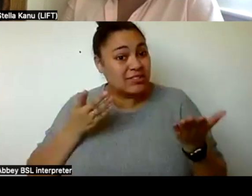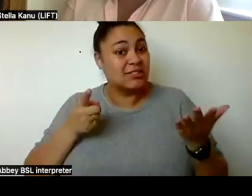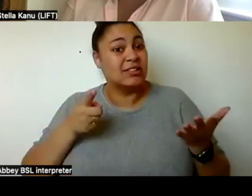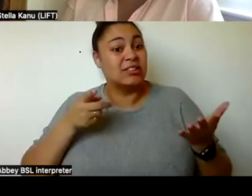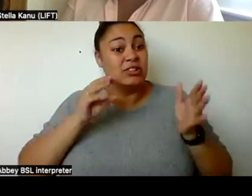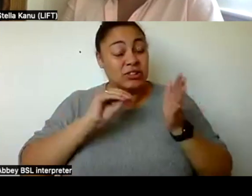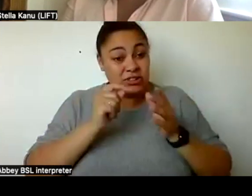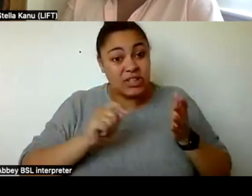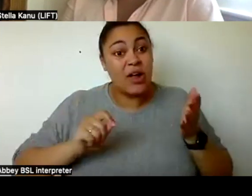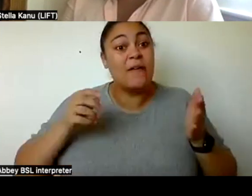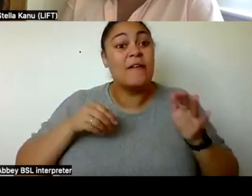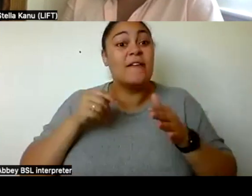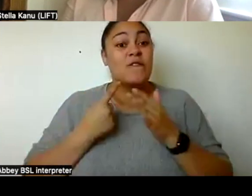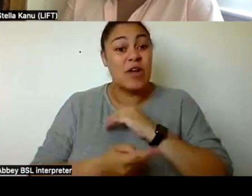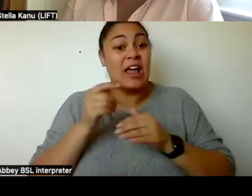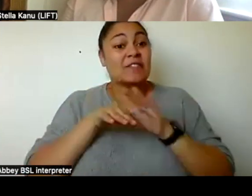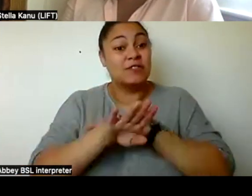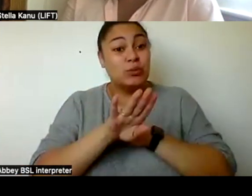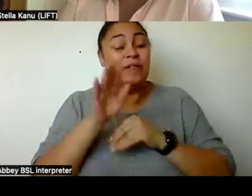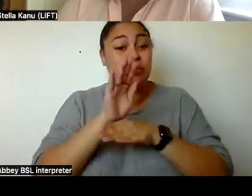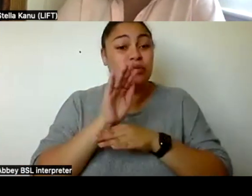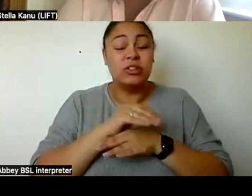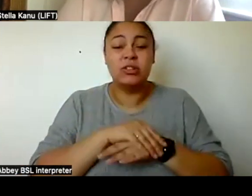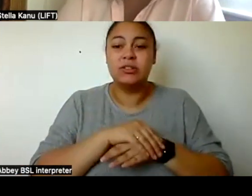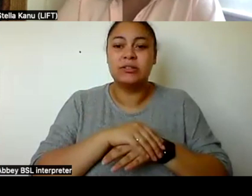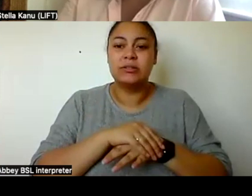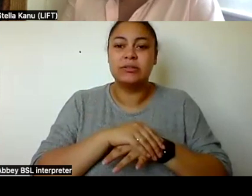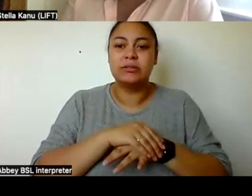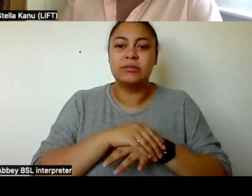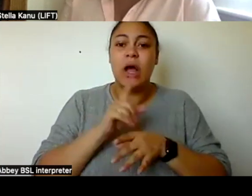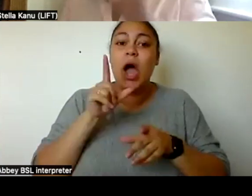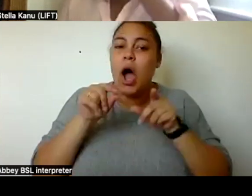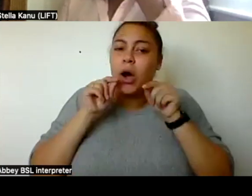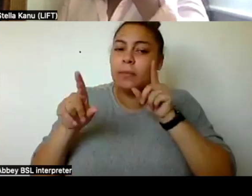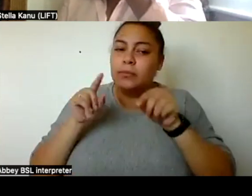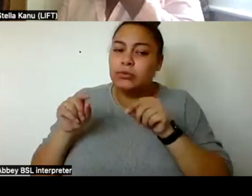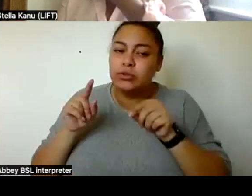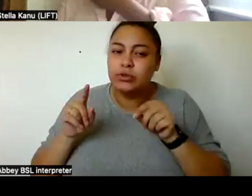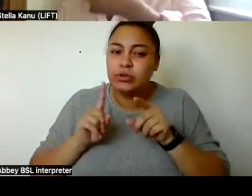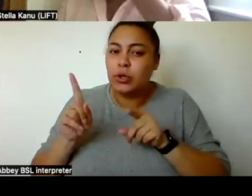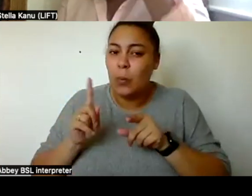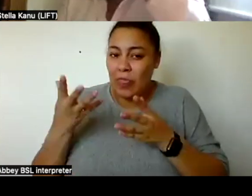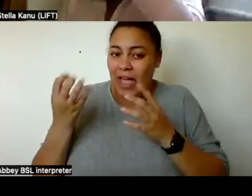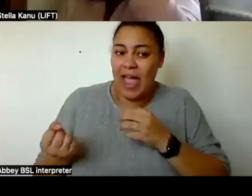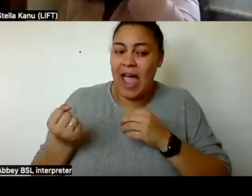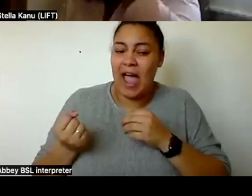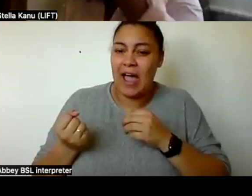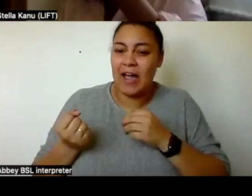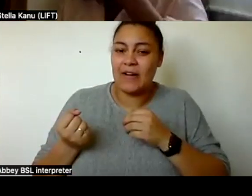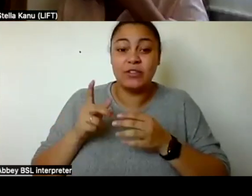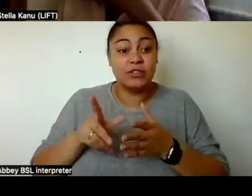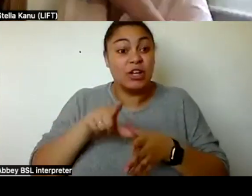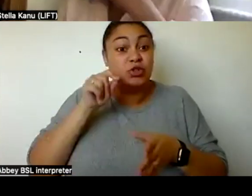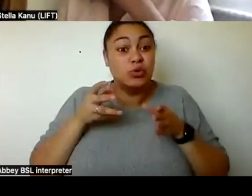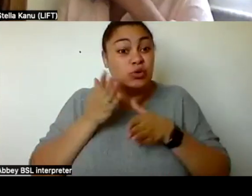Futures some insight about the breadth of options that they have for how they choose to work,